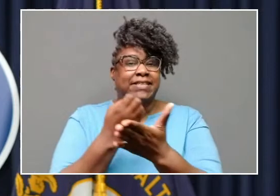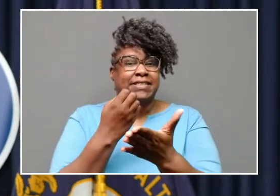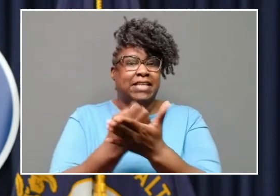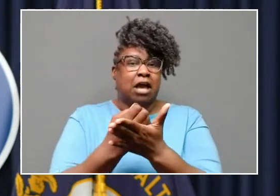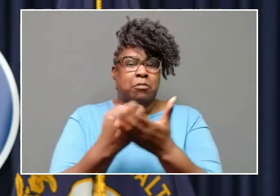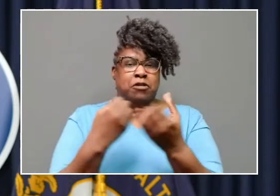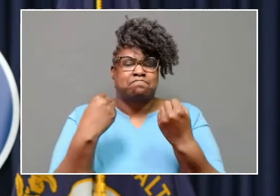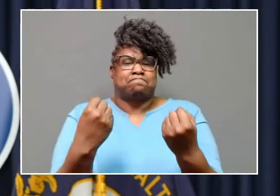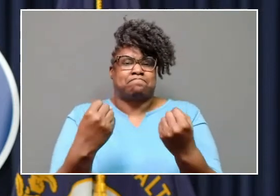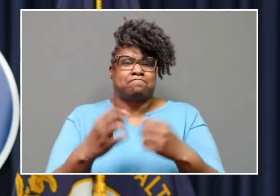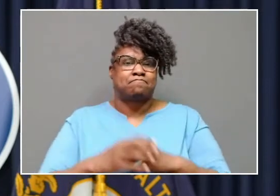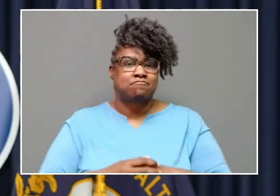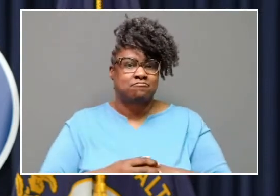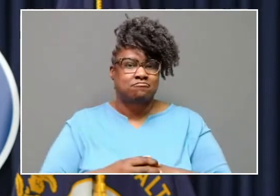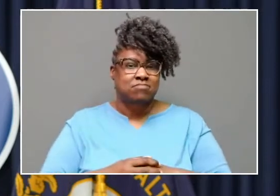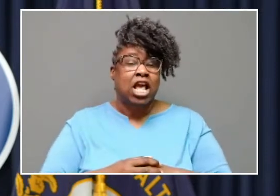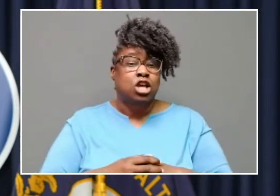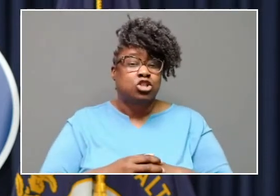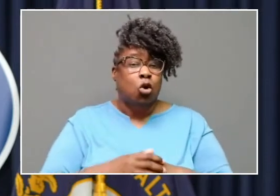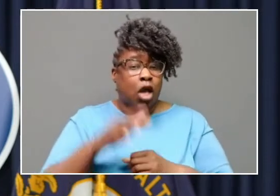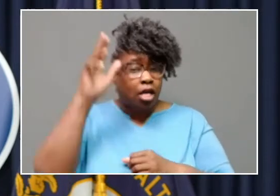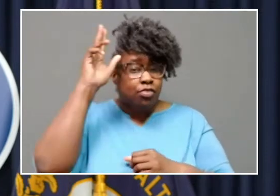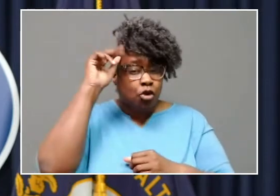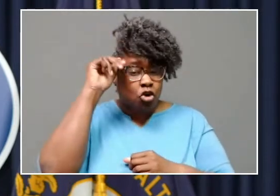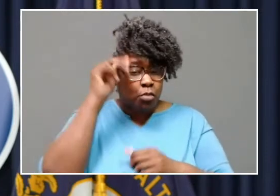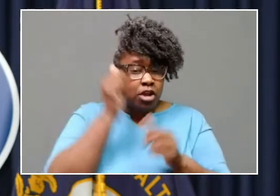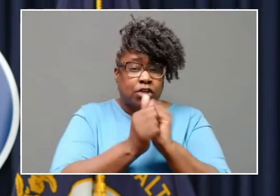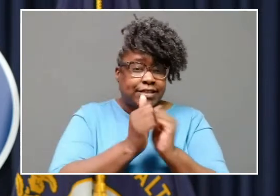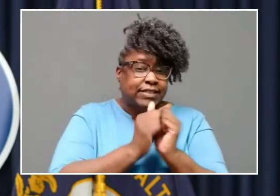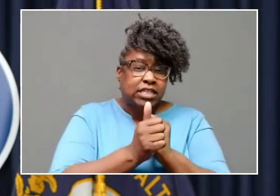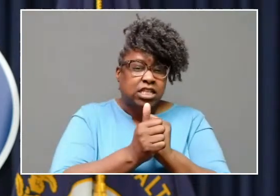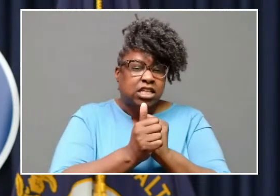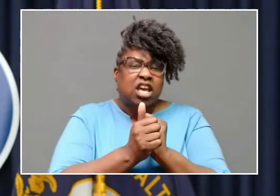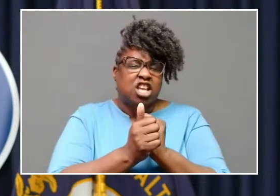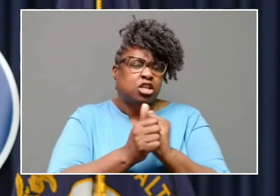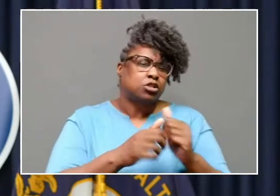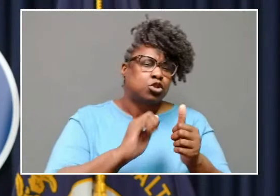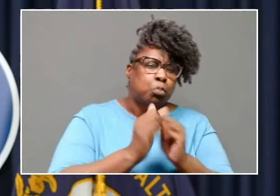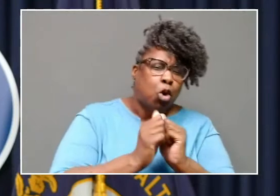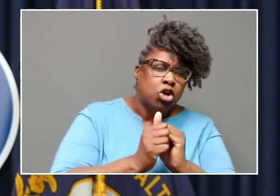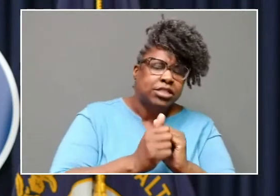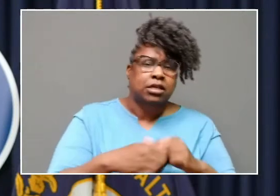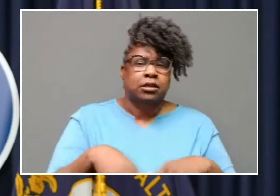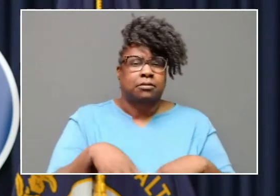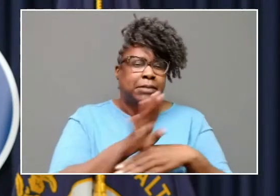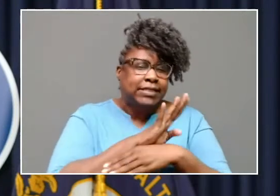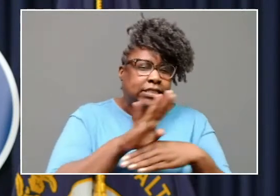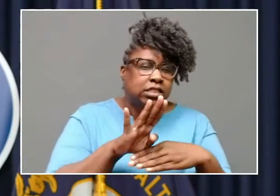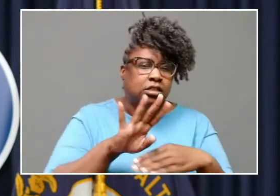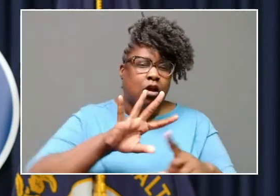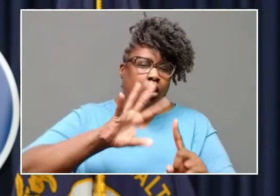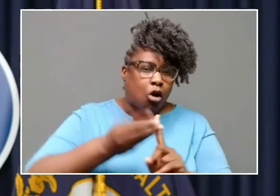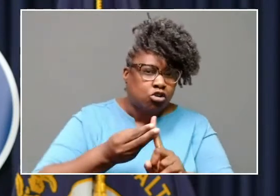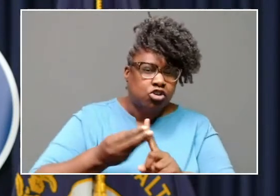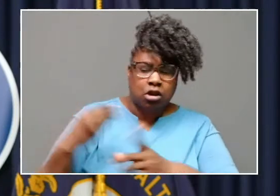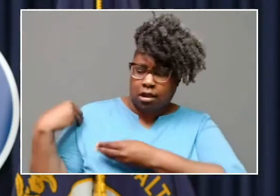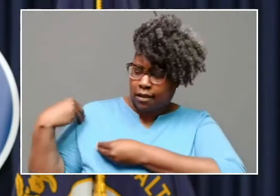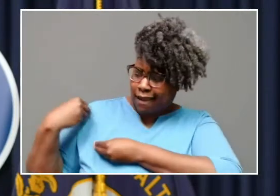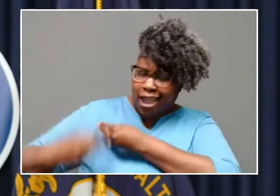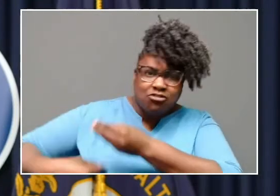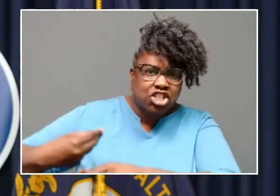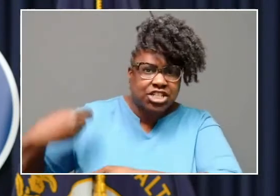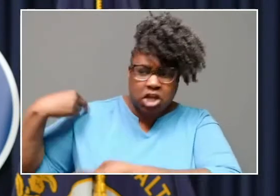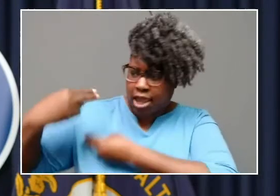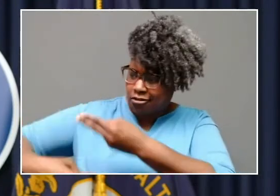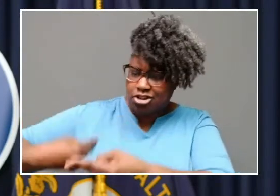thoroughbred racing is many things. It's sports, it's business, it's culture, it's heritage. It's also art. Through the